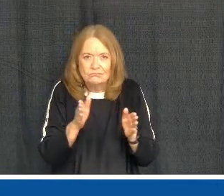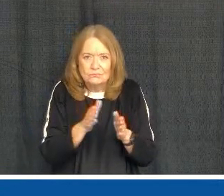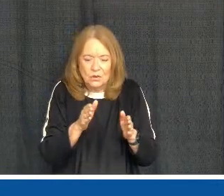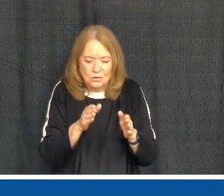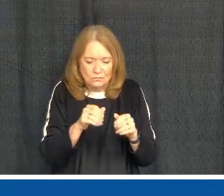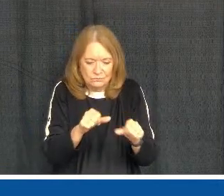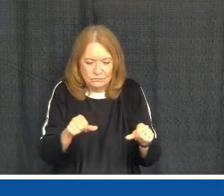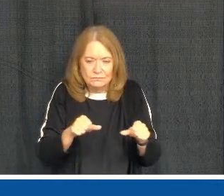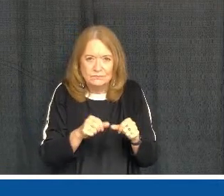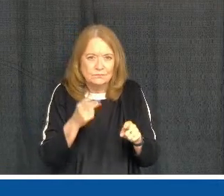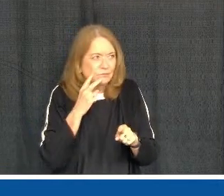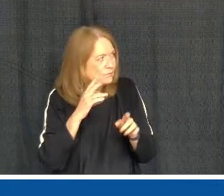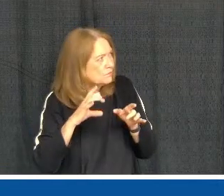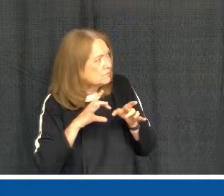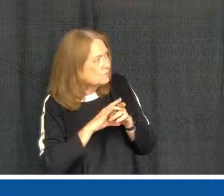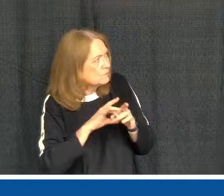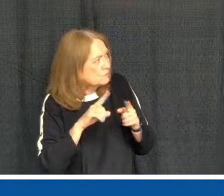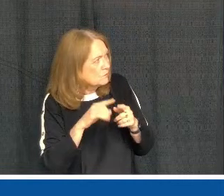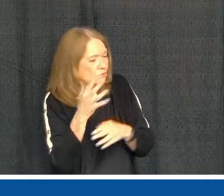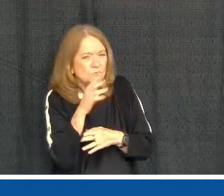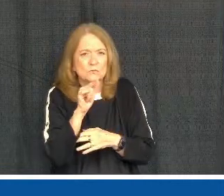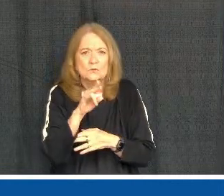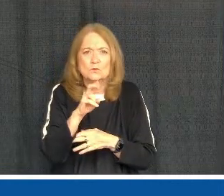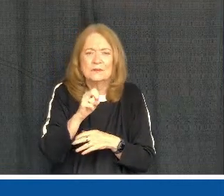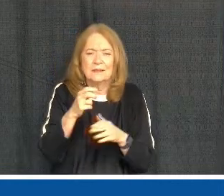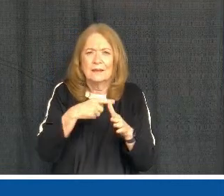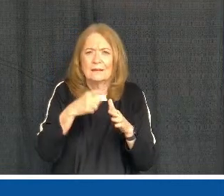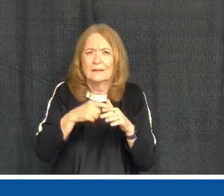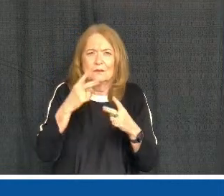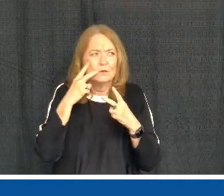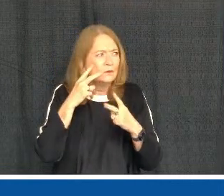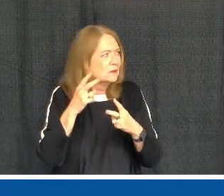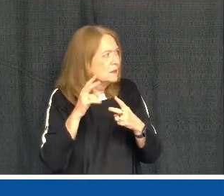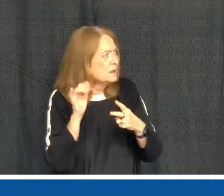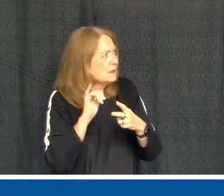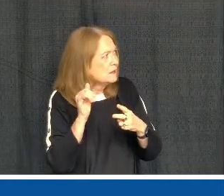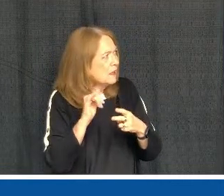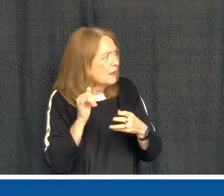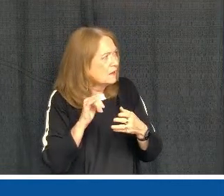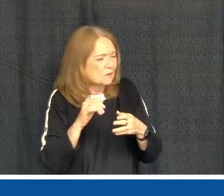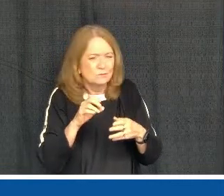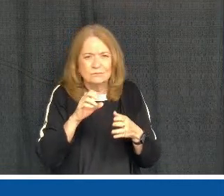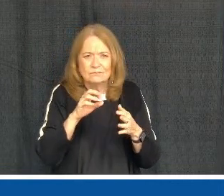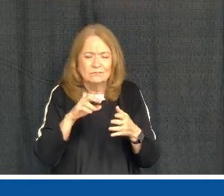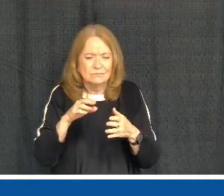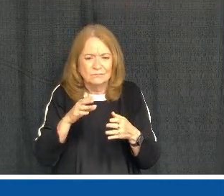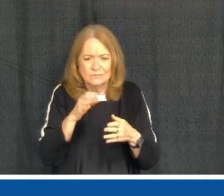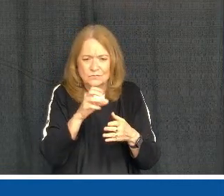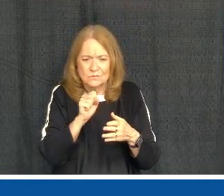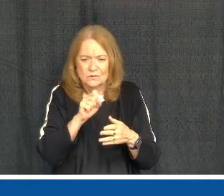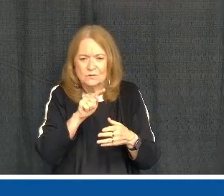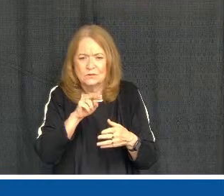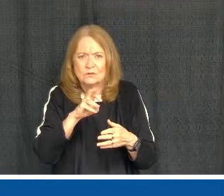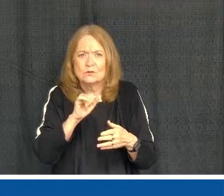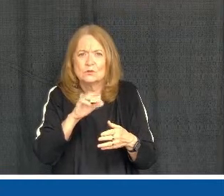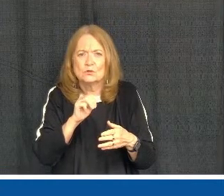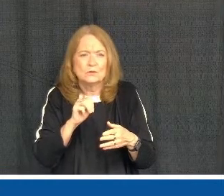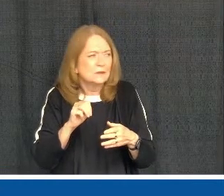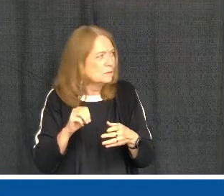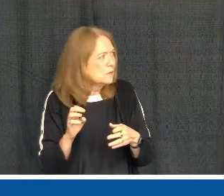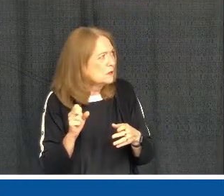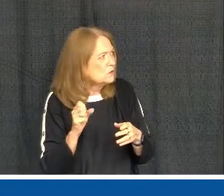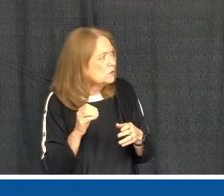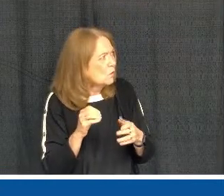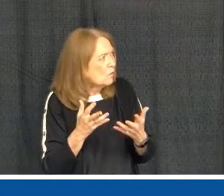little connection to tree line, and then there's a draw or a stream between this and Erie to the back there. So they're all